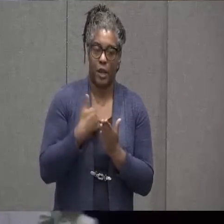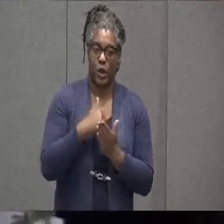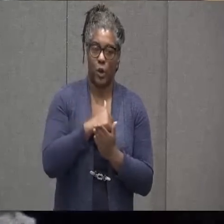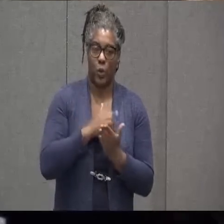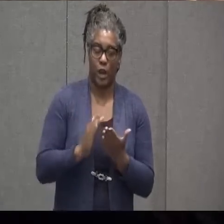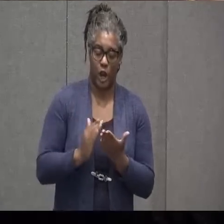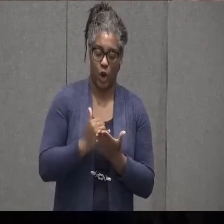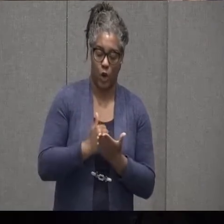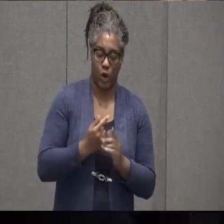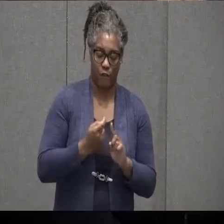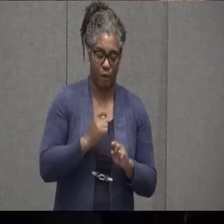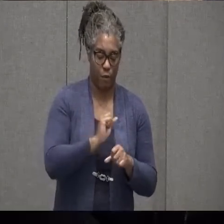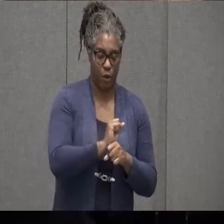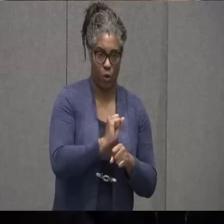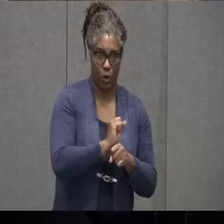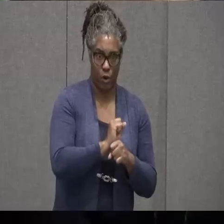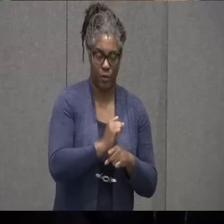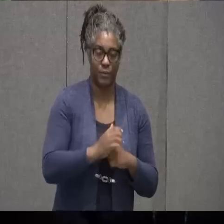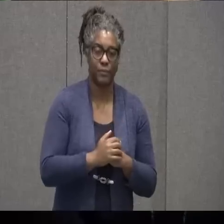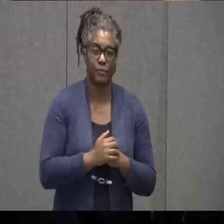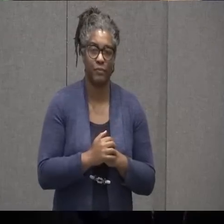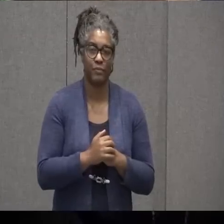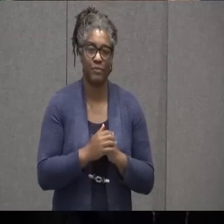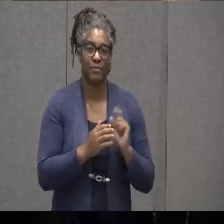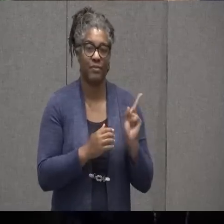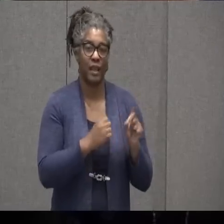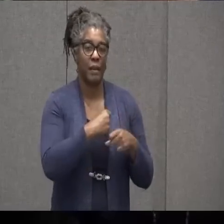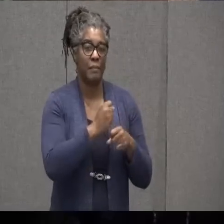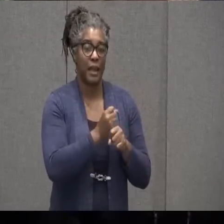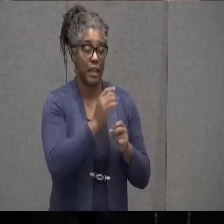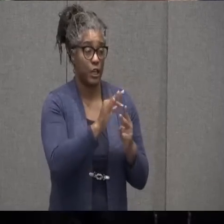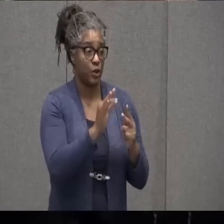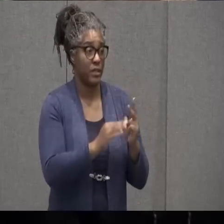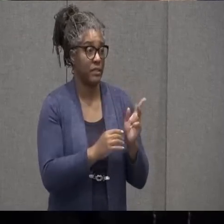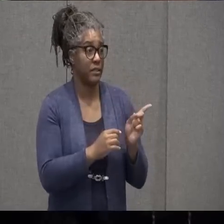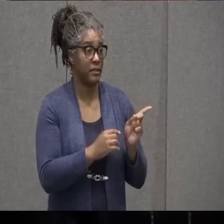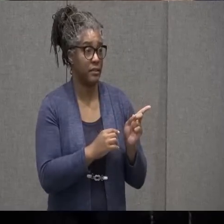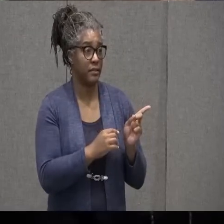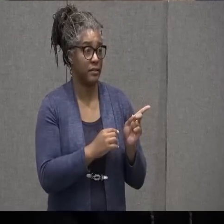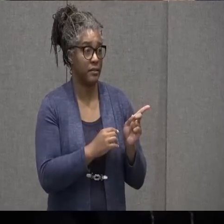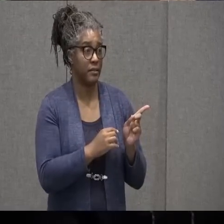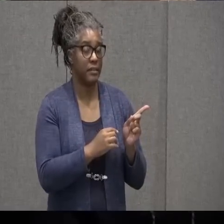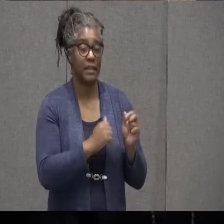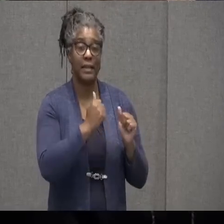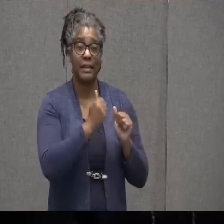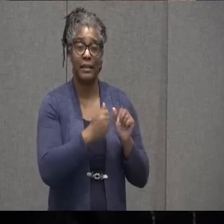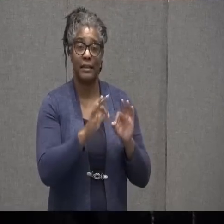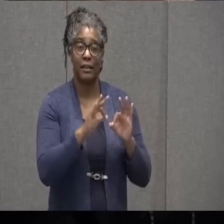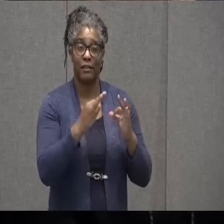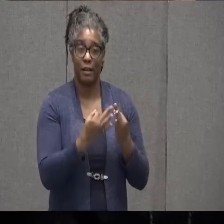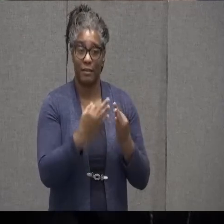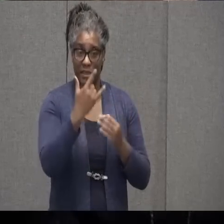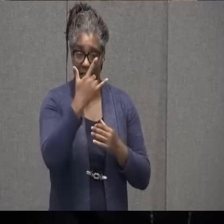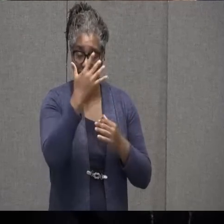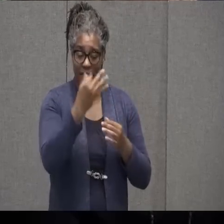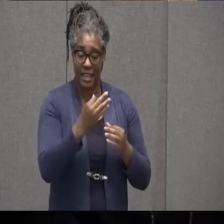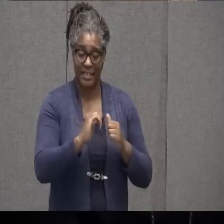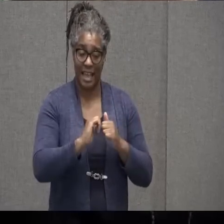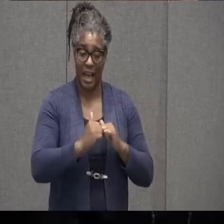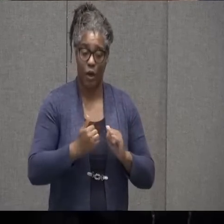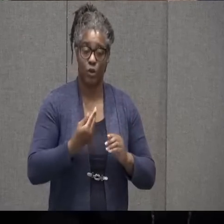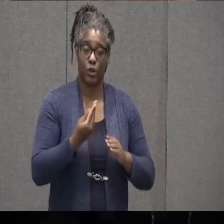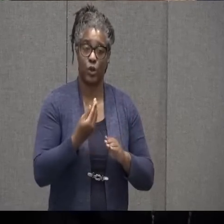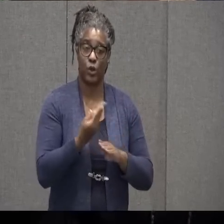next chapter, Making Choices. Each family chooses how to use its income.